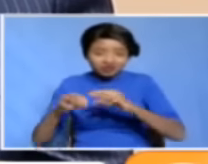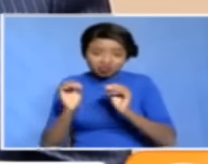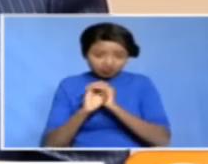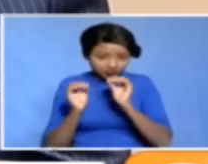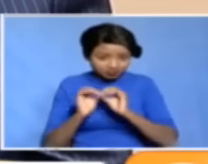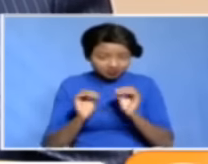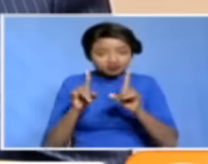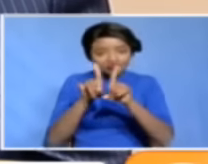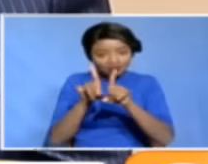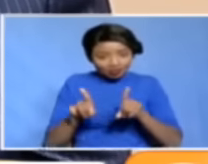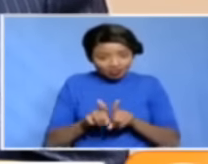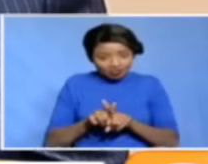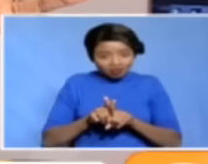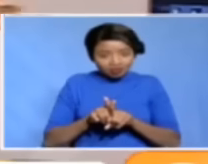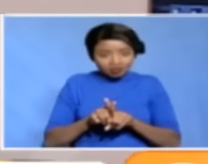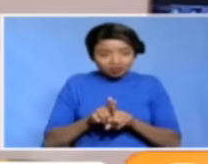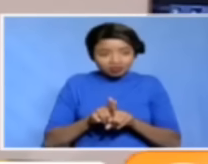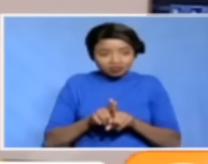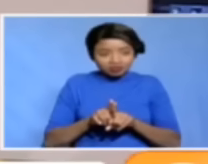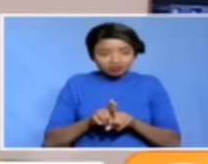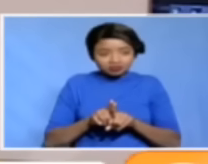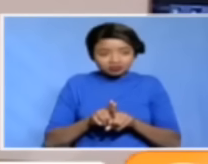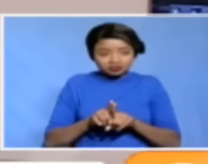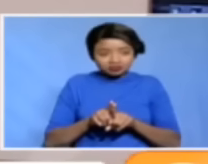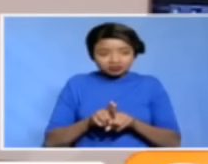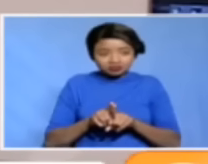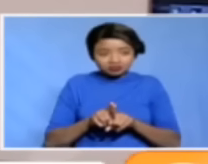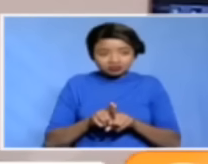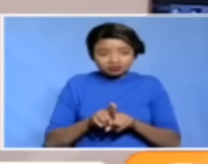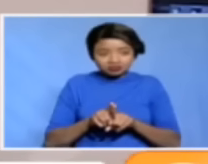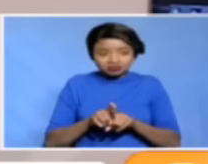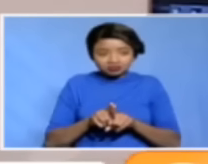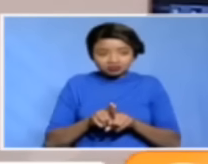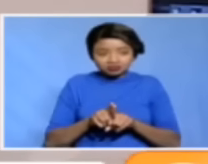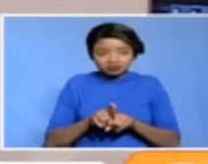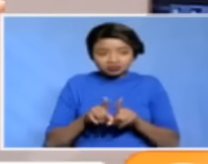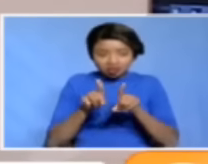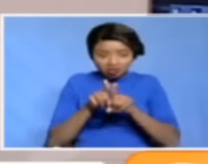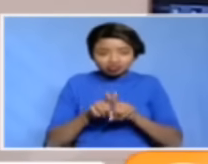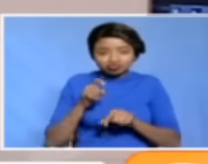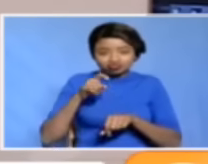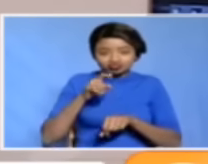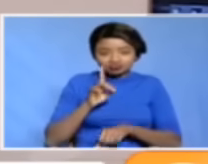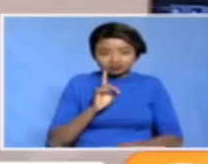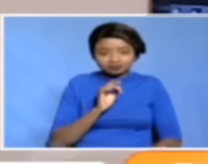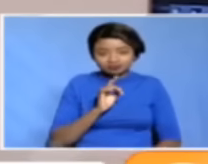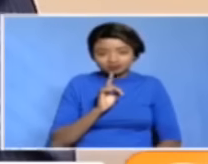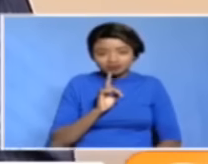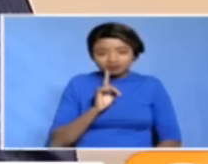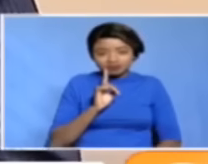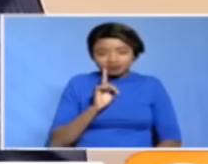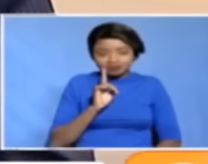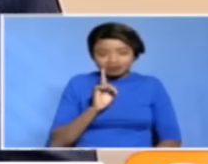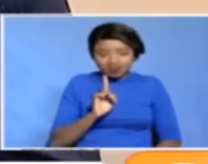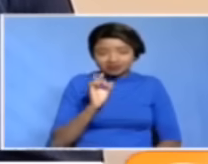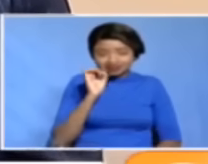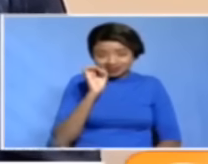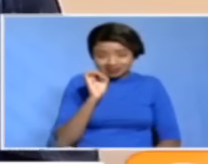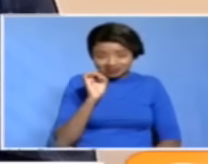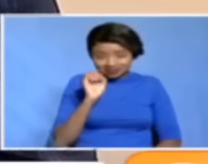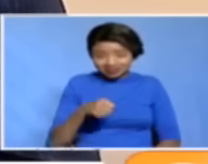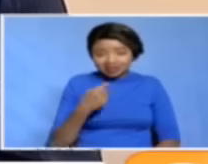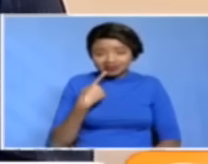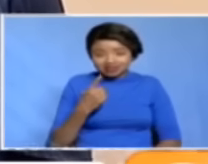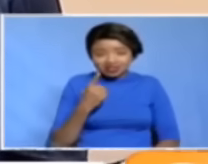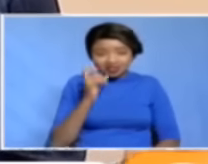And I told you one of the key players. Yes, in what and, the building bridges initiative was born out of but, the handshake. But I can tell you if you ask